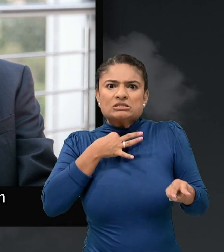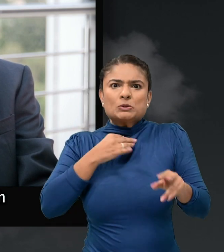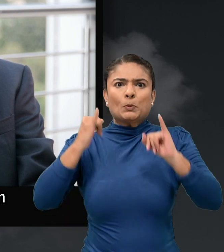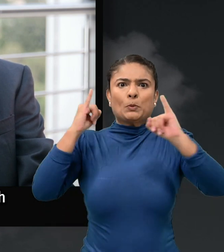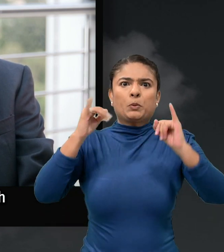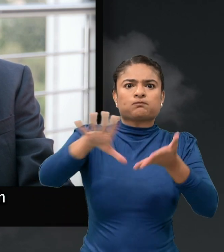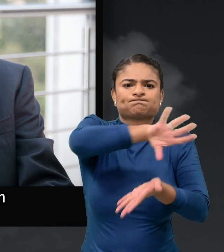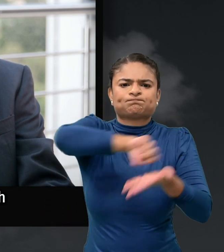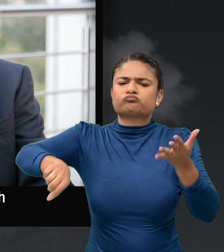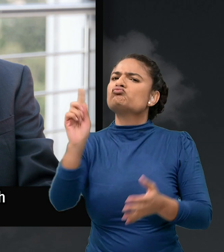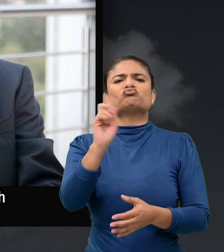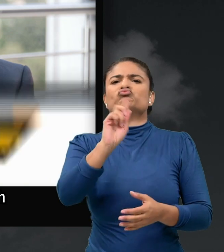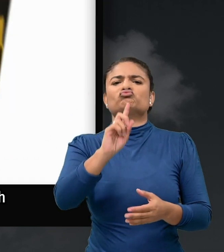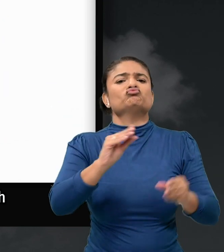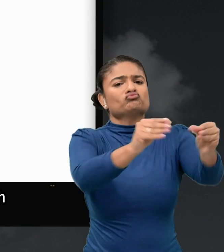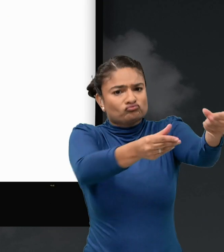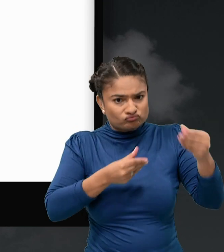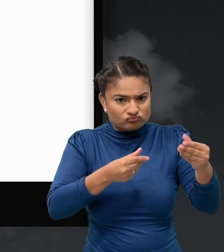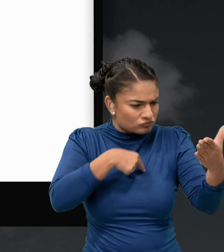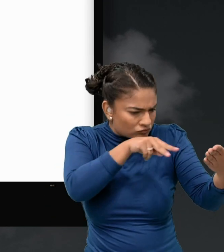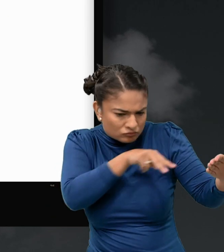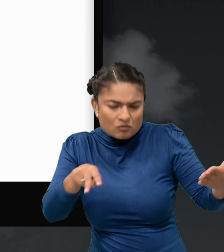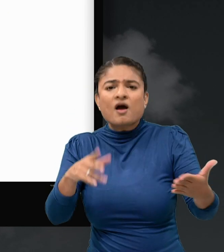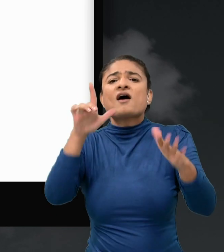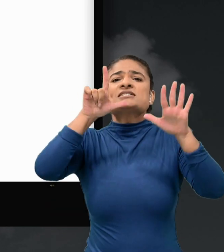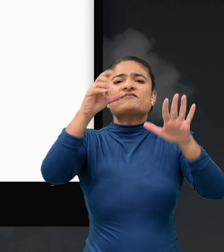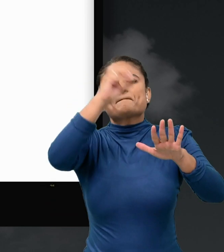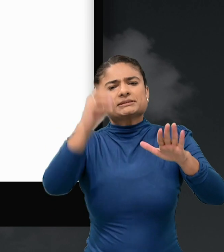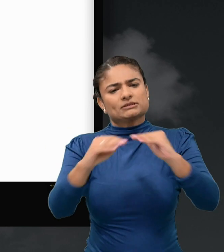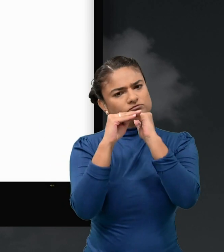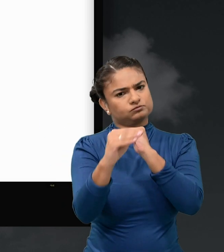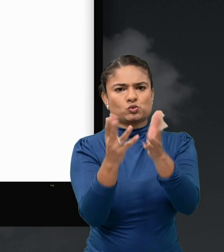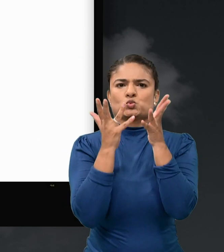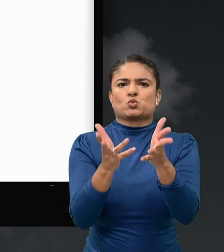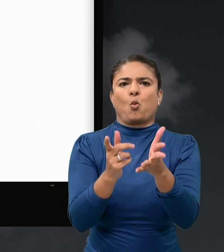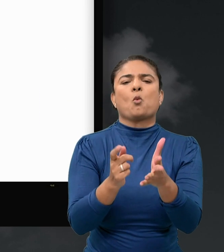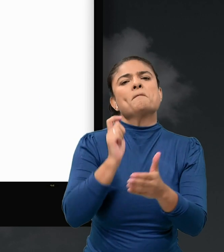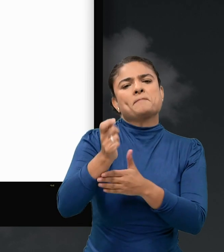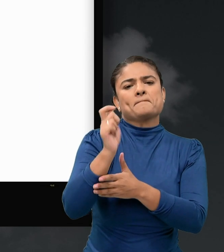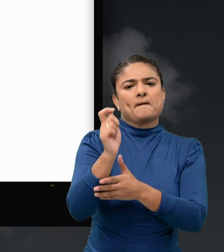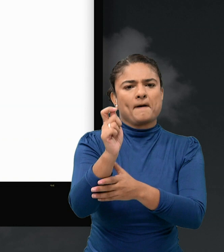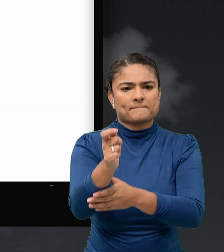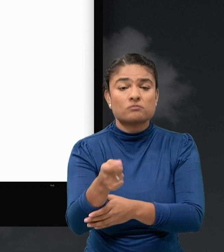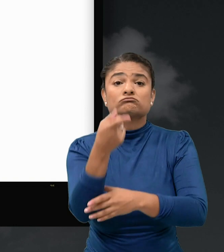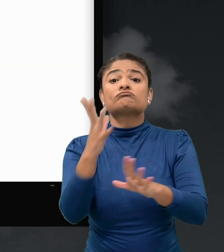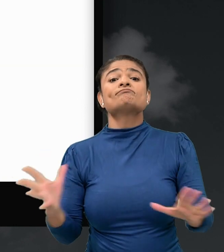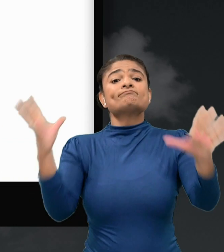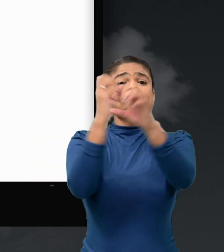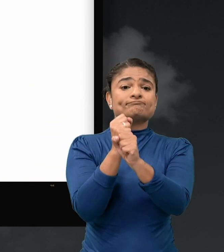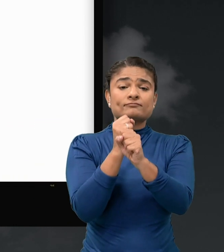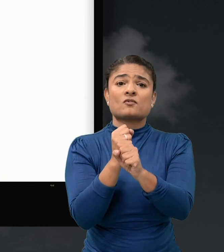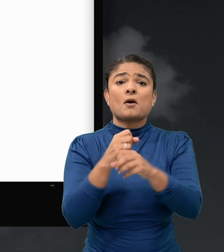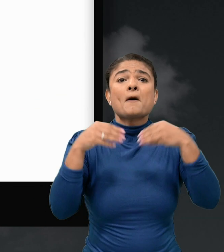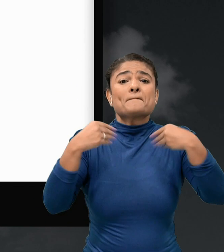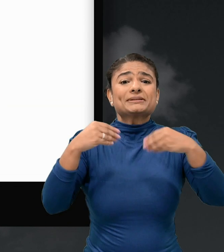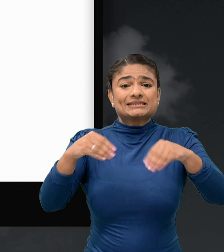through a matrix where we'll price for risk. We charge a flat rate of 7%. So in closing, we're saying